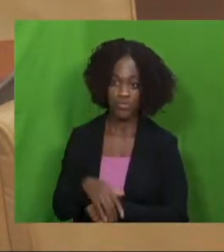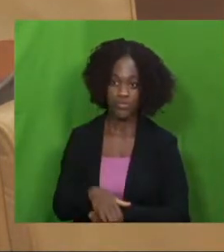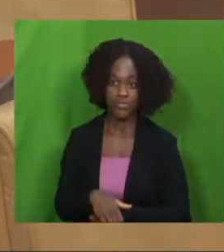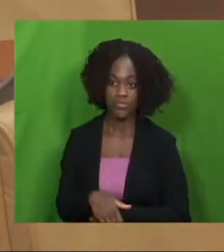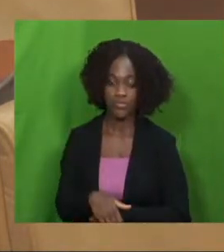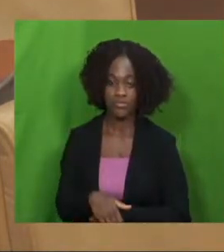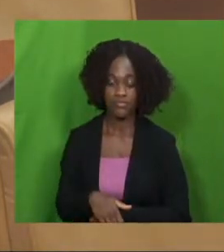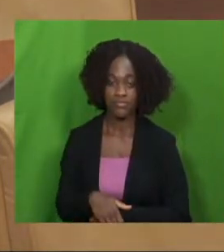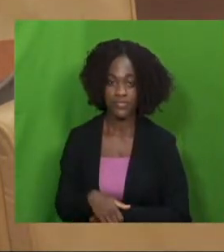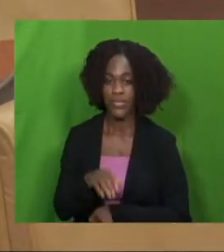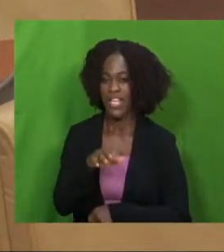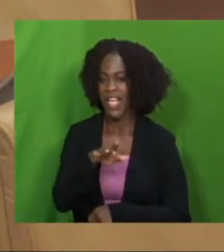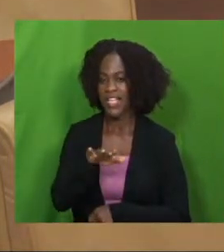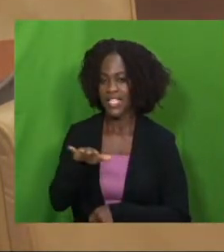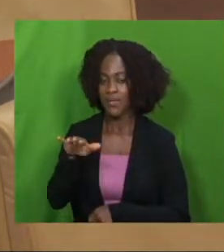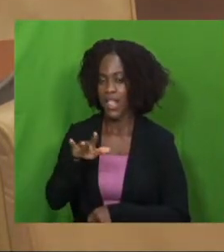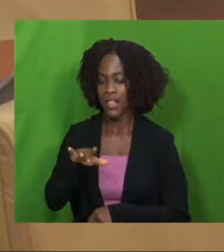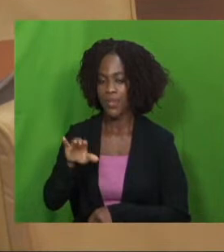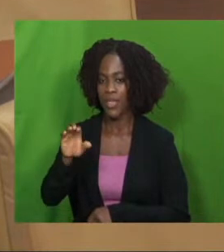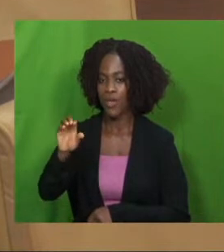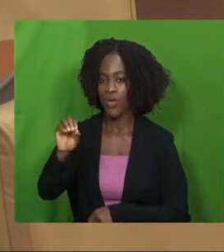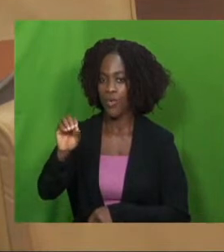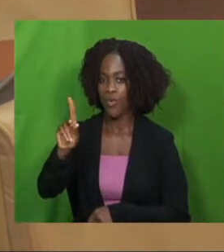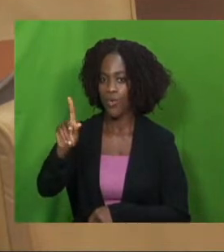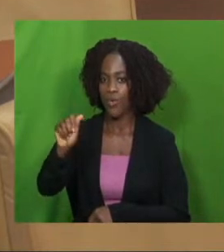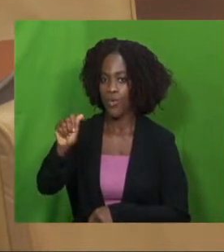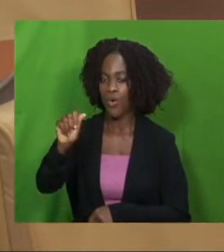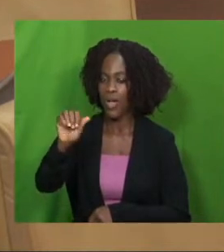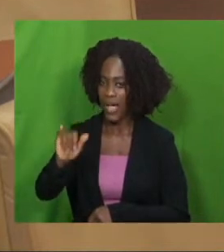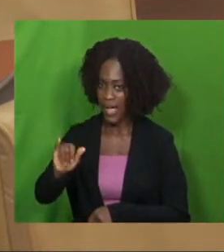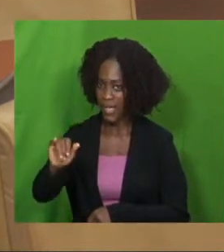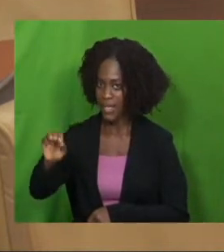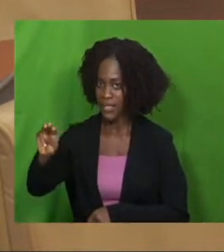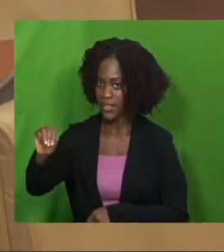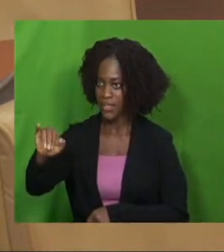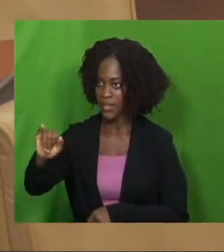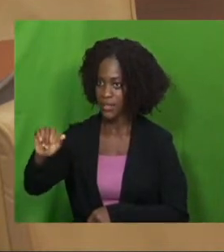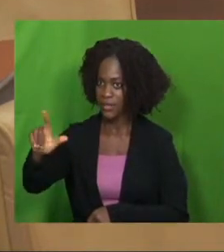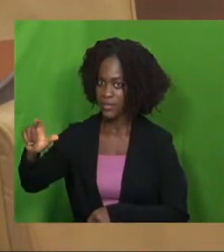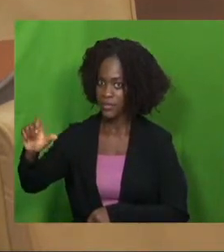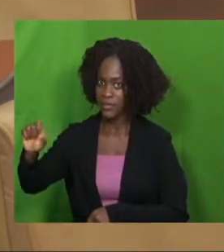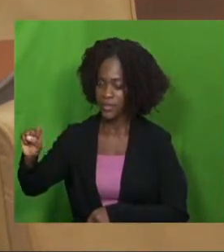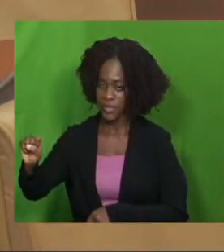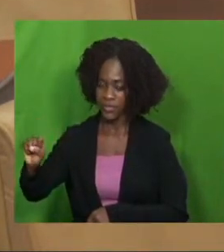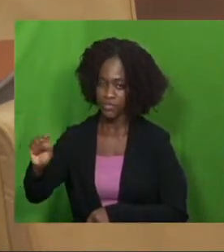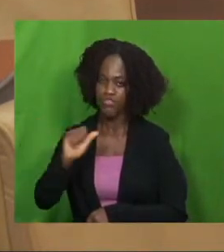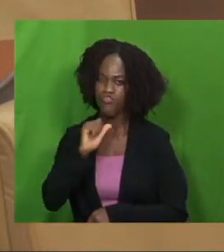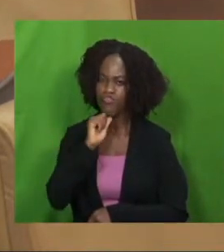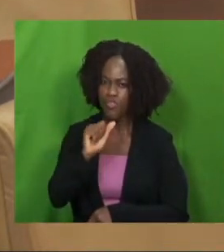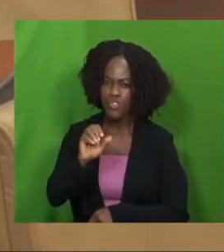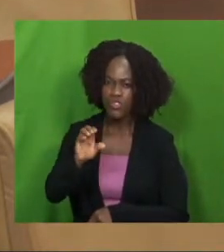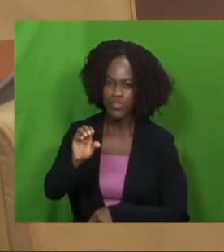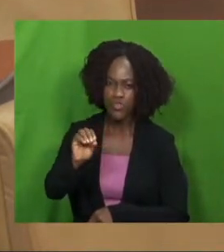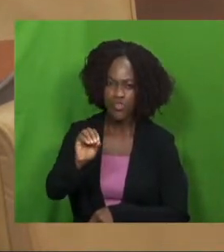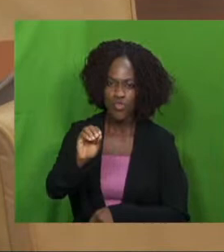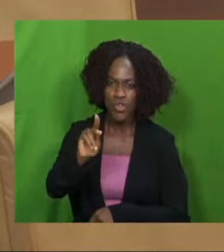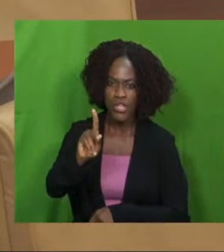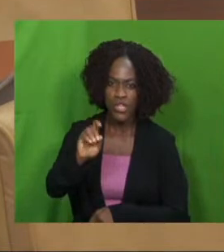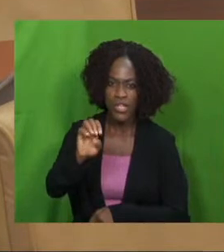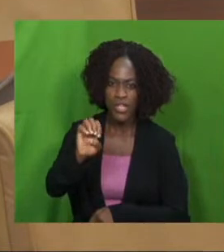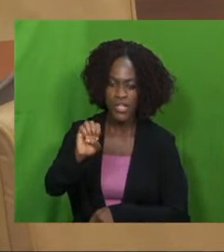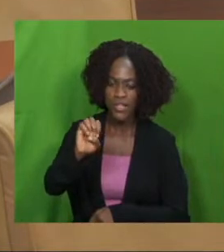what? It's Okai Mills, OKAI, not EI, as has been